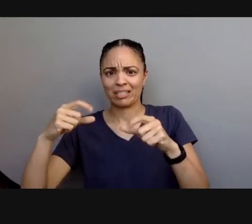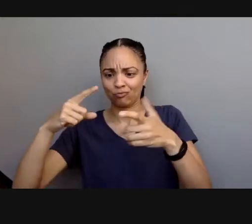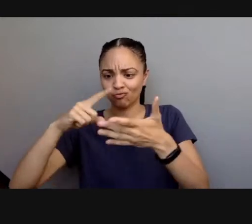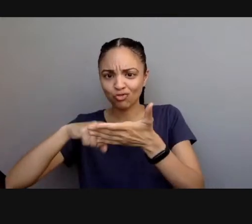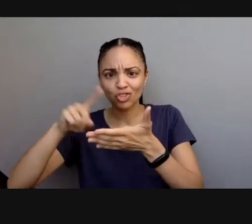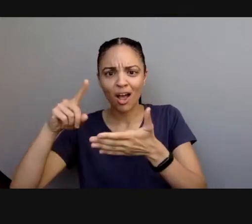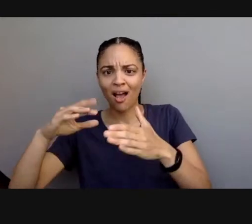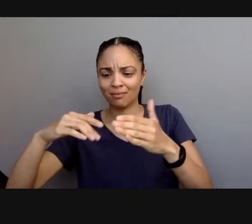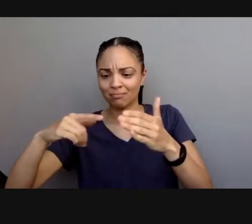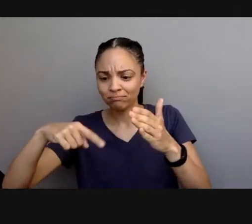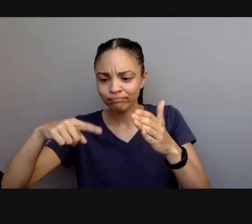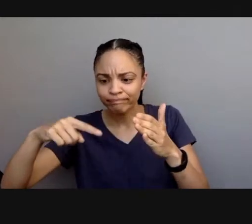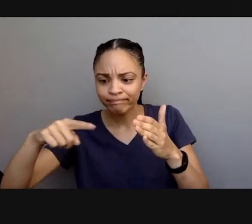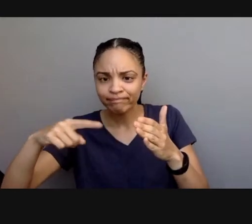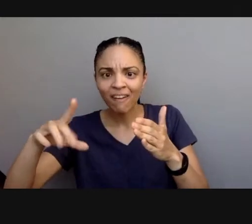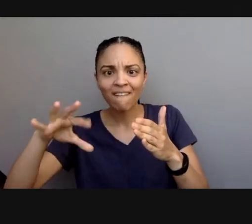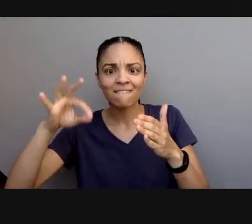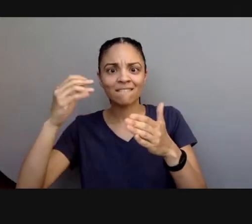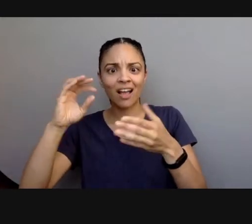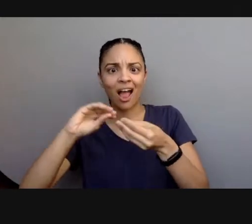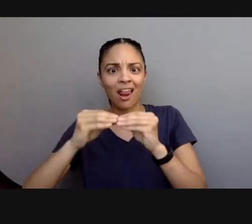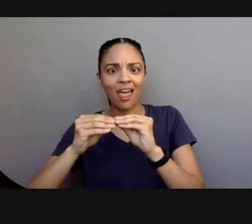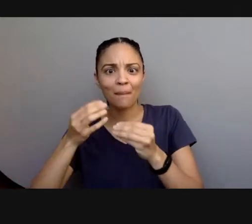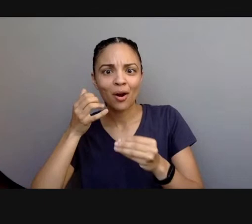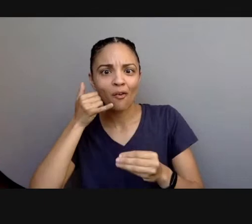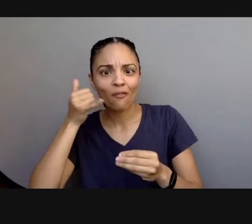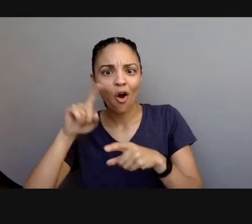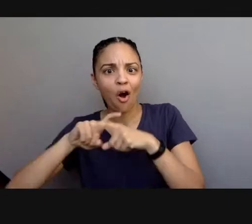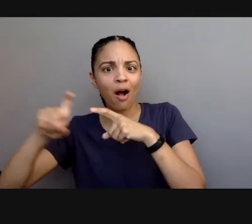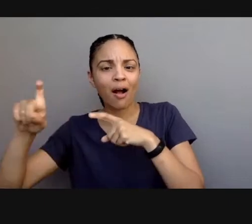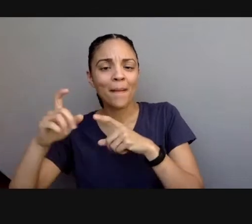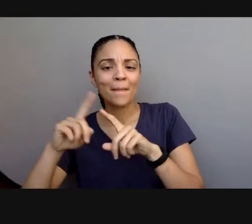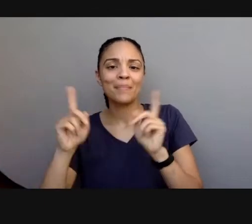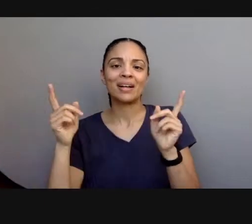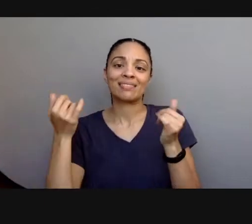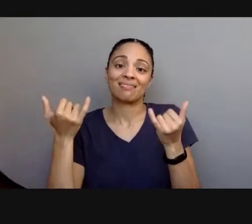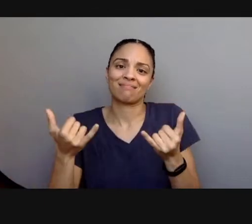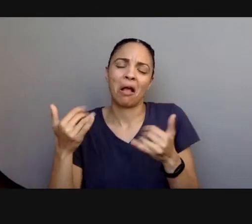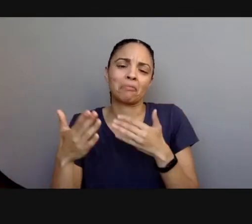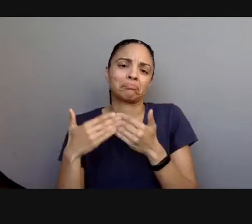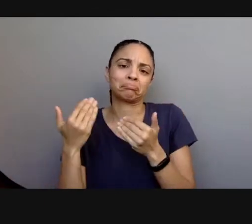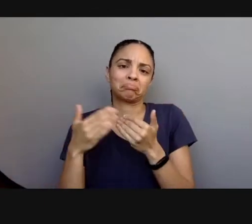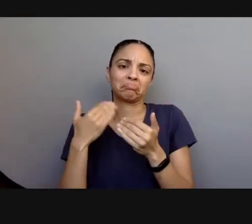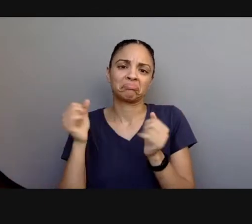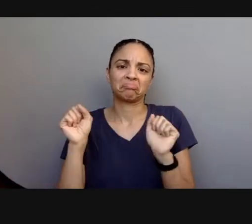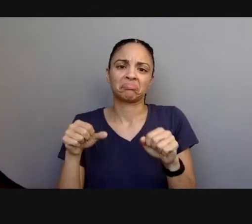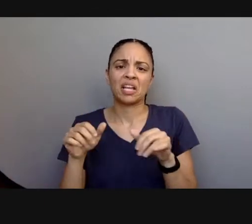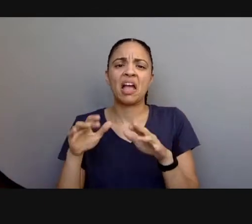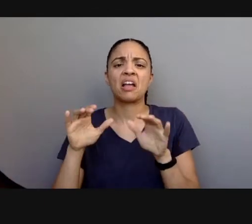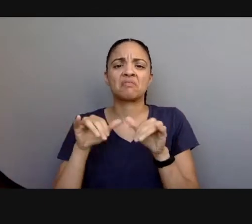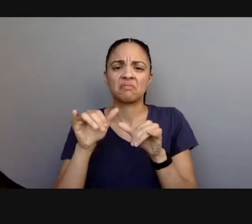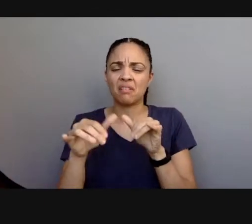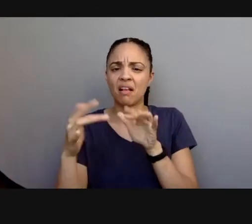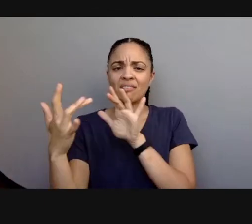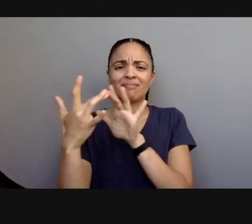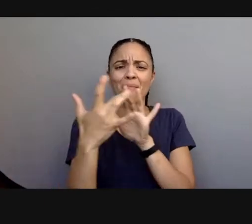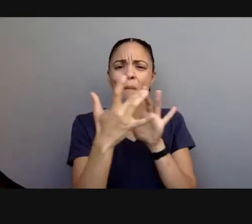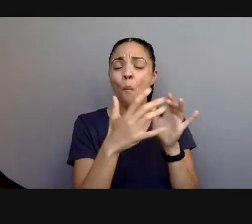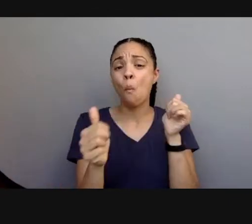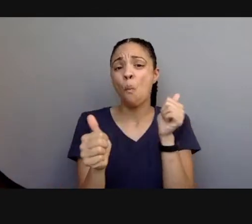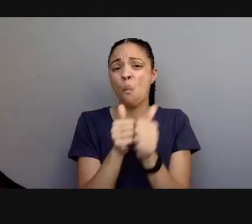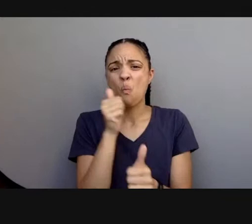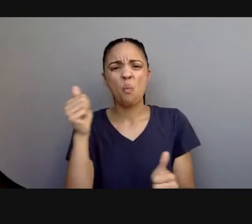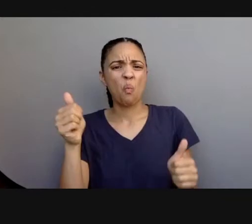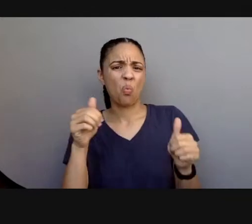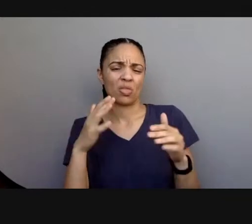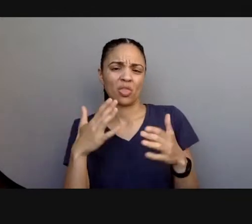nowadays and still see how your friends and family are doing. So we still keep in contact, and everybody's healthy and well. Most of them got families and